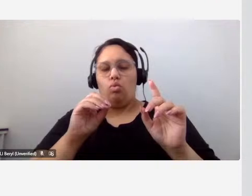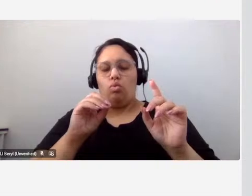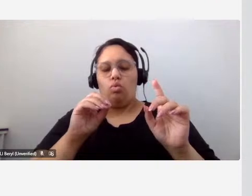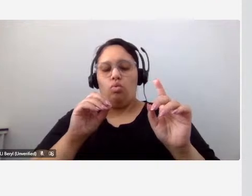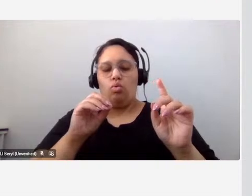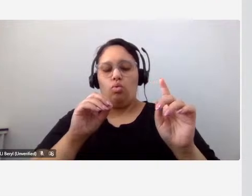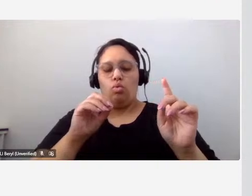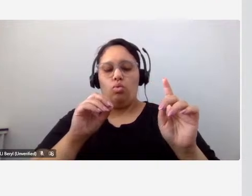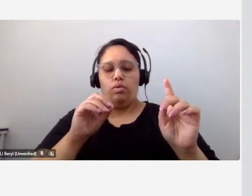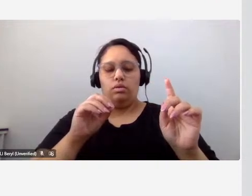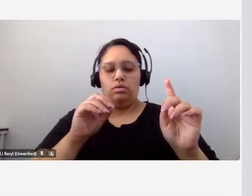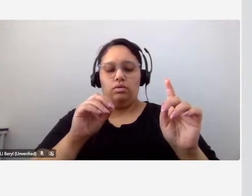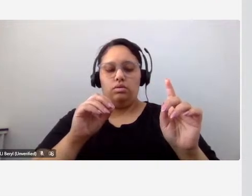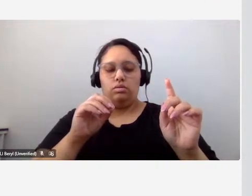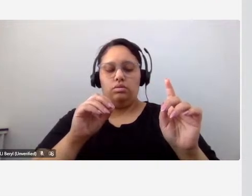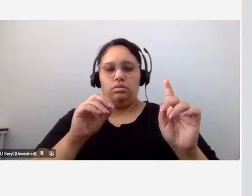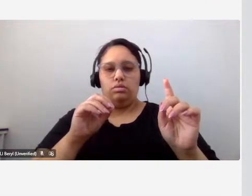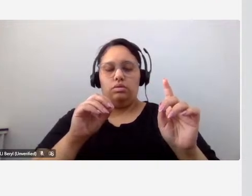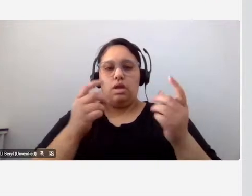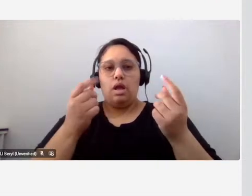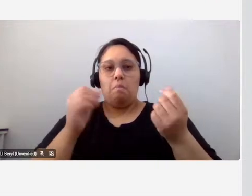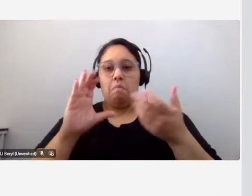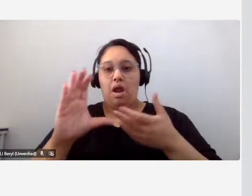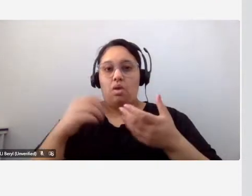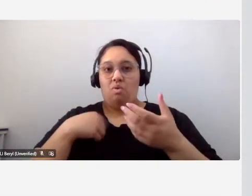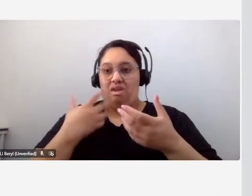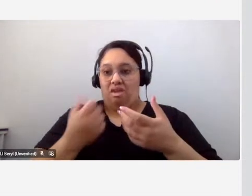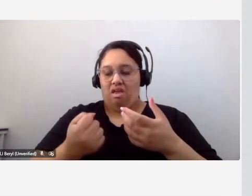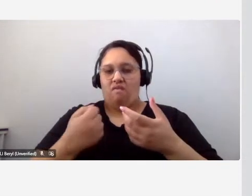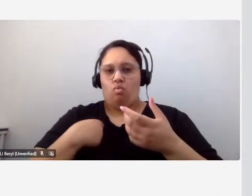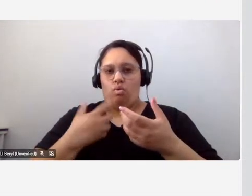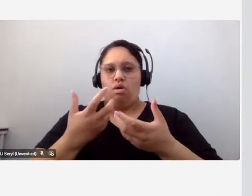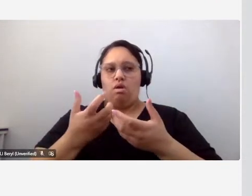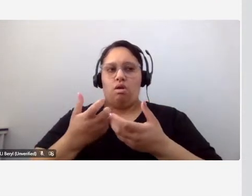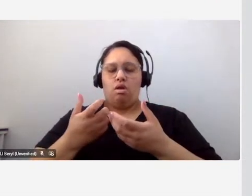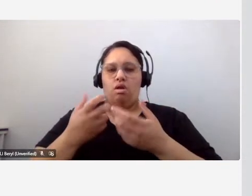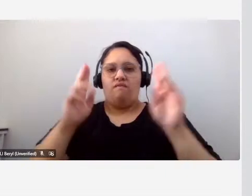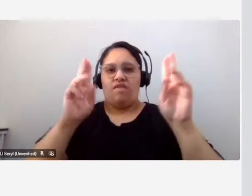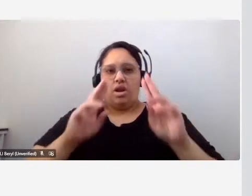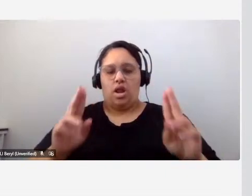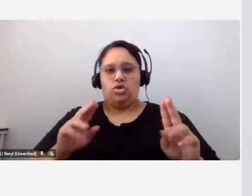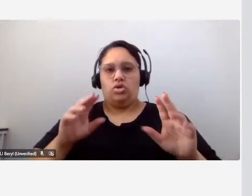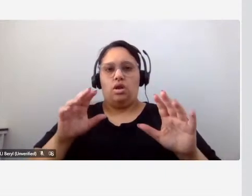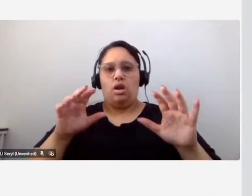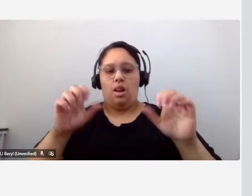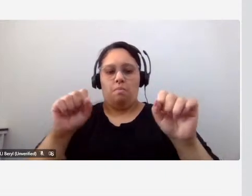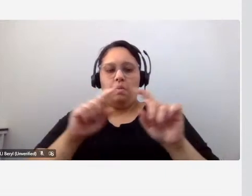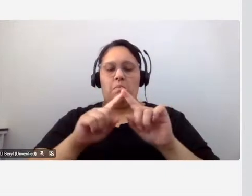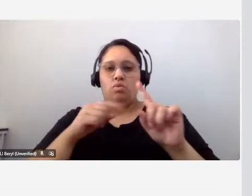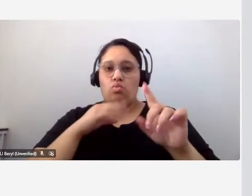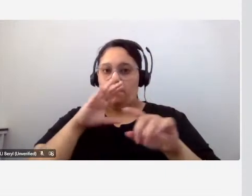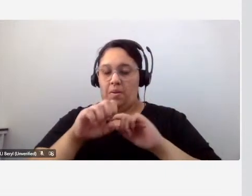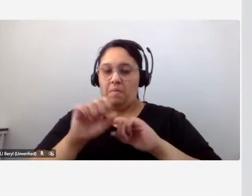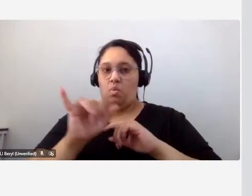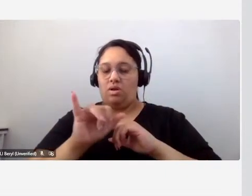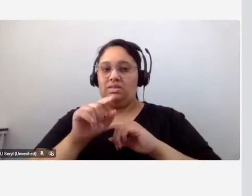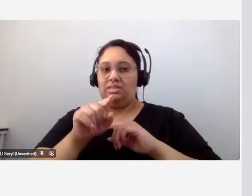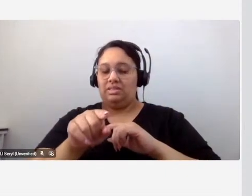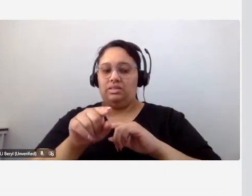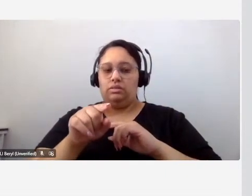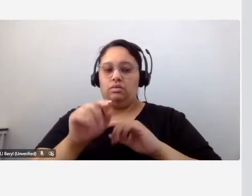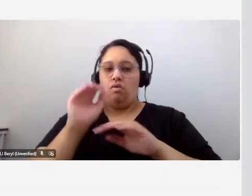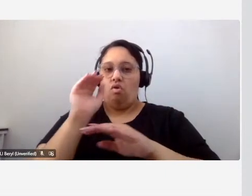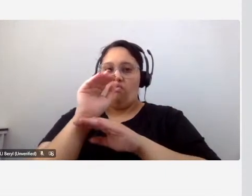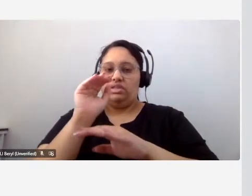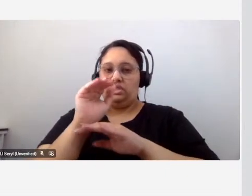and the money that we have, it's money that we help federations on, and you find that these trips, these